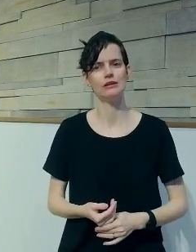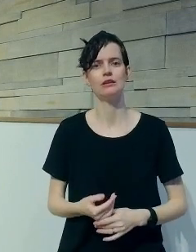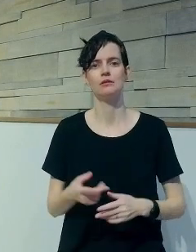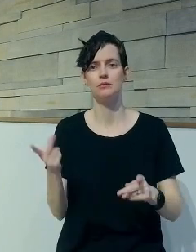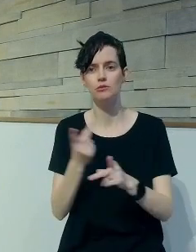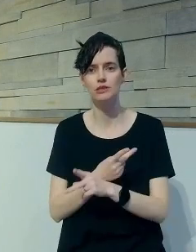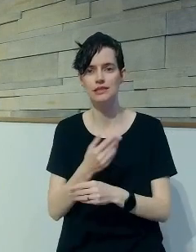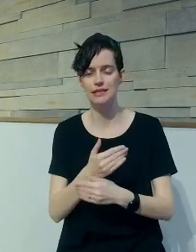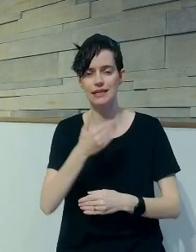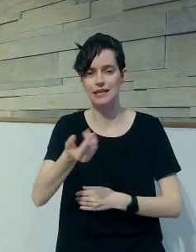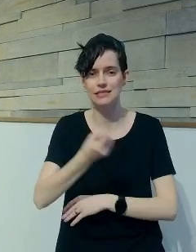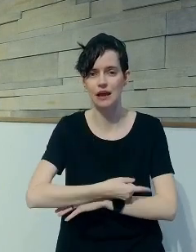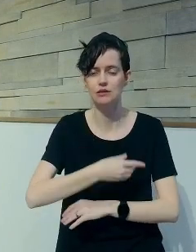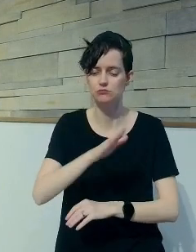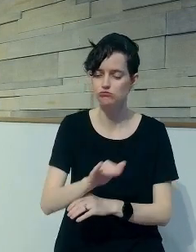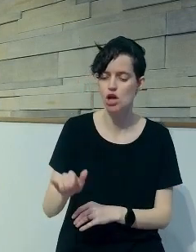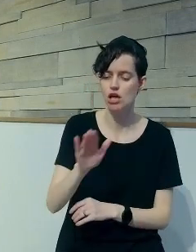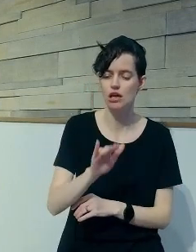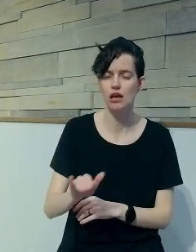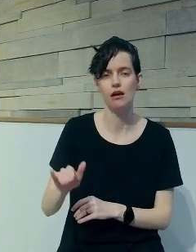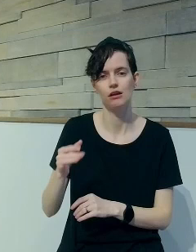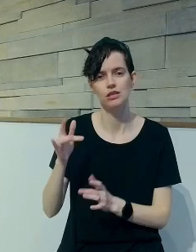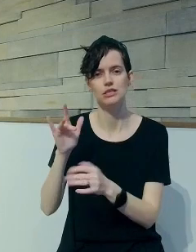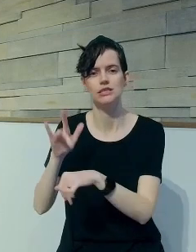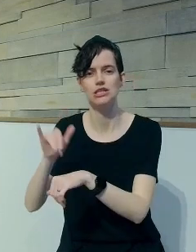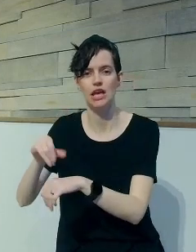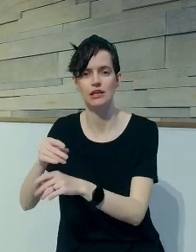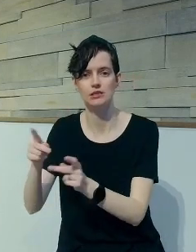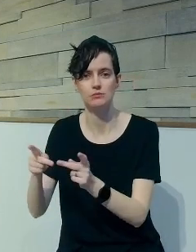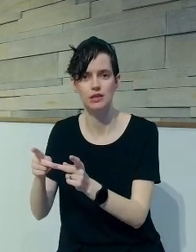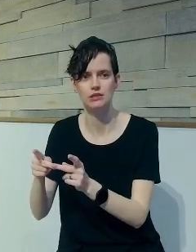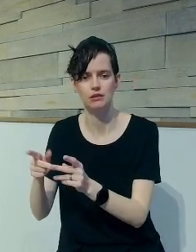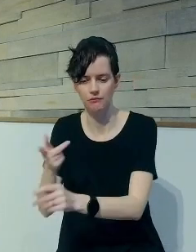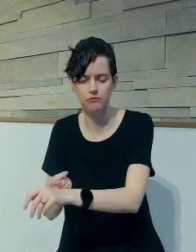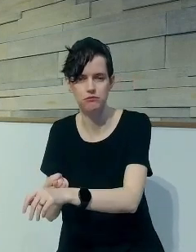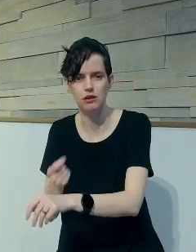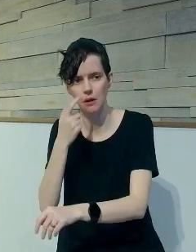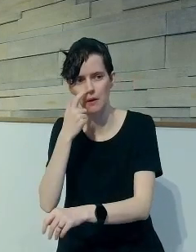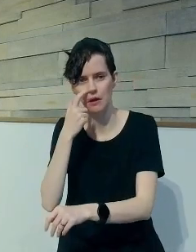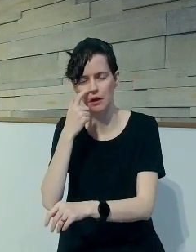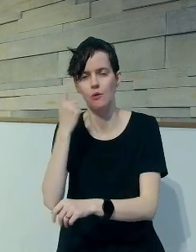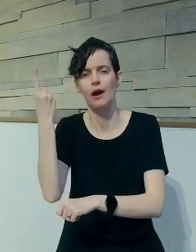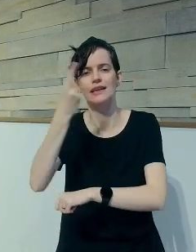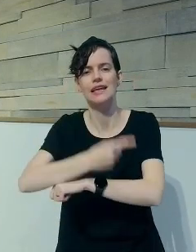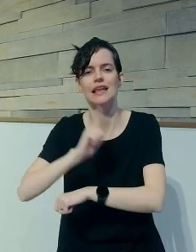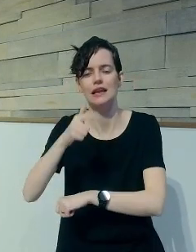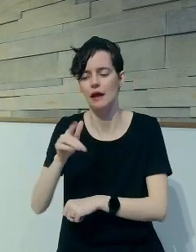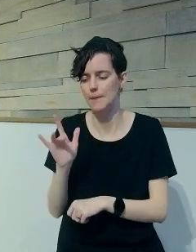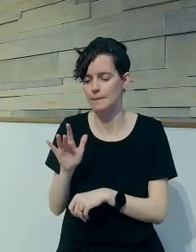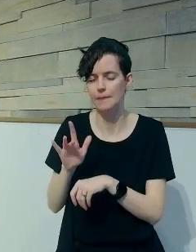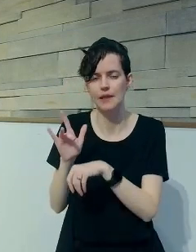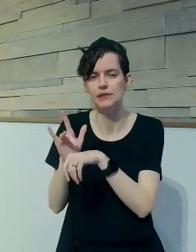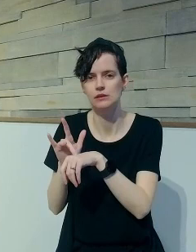matters worse, the next day, I was petting her and I happened to hit that spot. Full 24 hours later, I barely